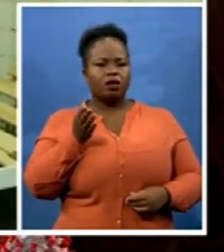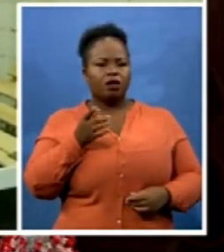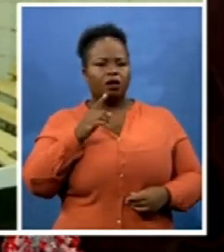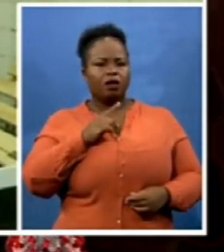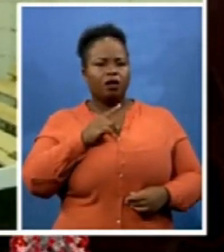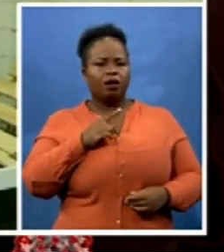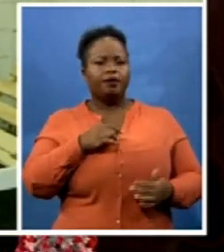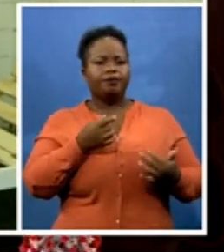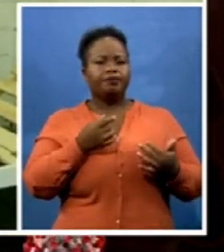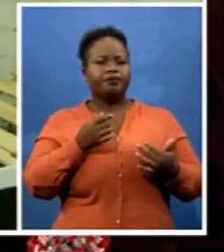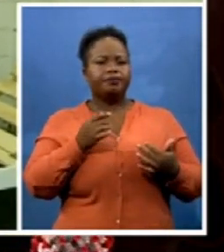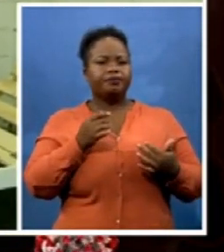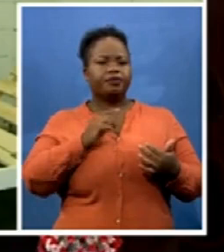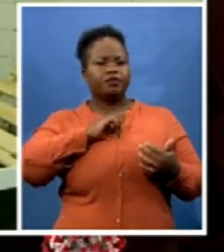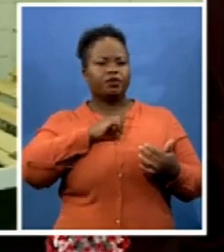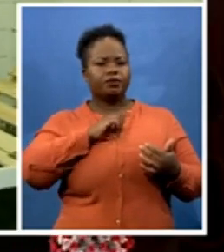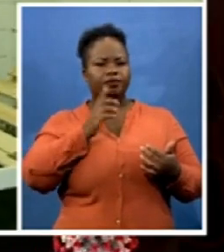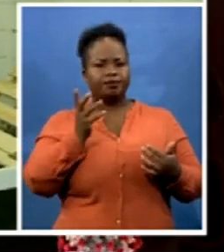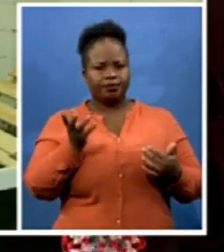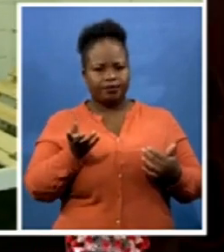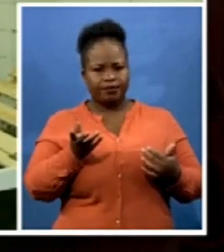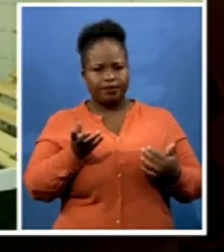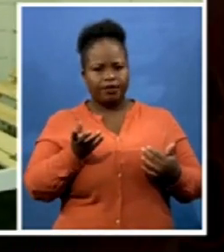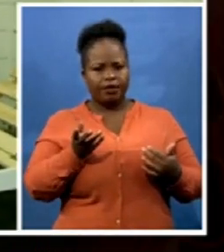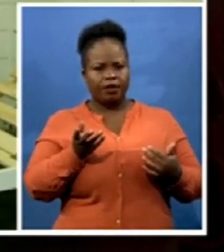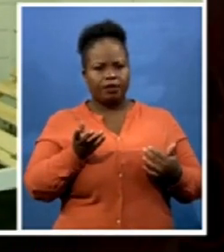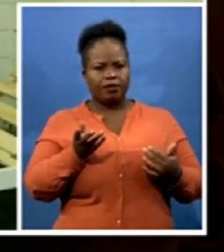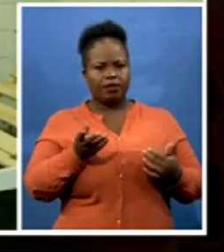the anticipated end of the lockdown?